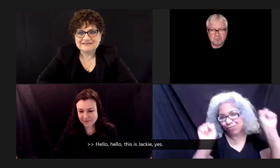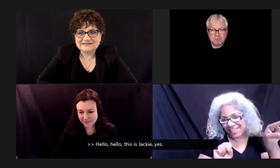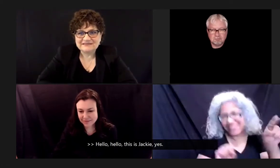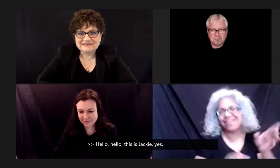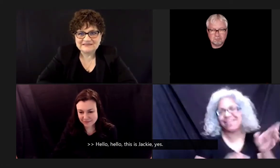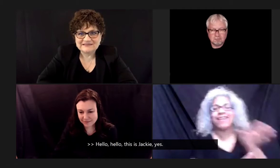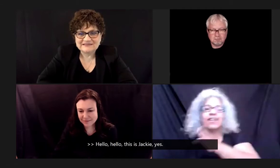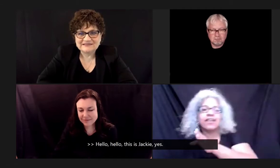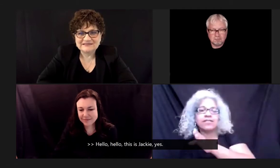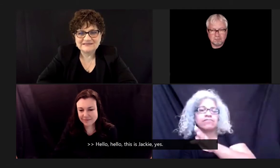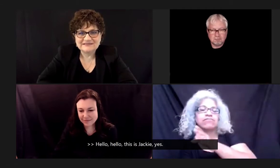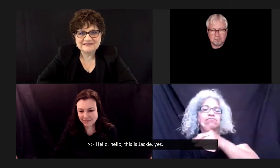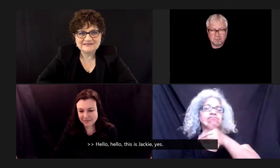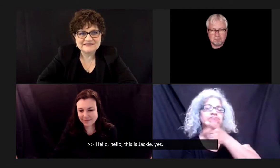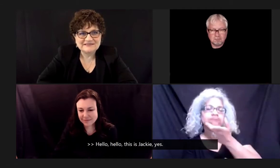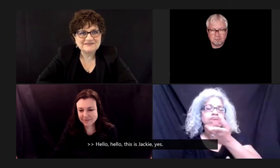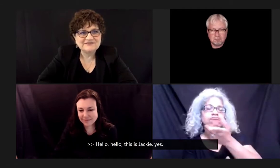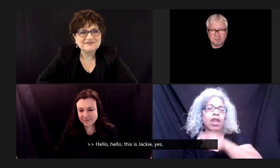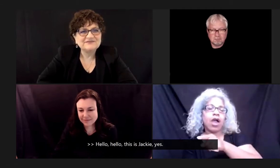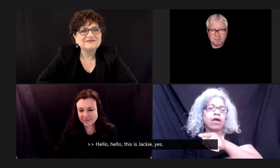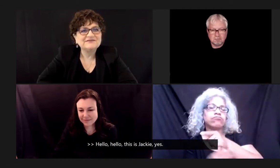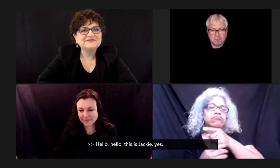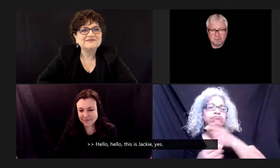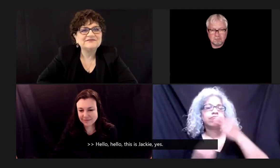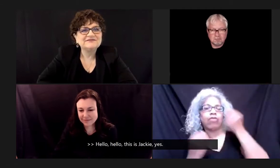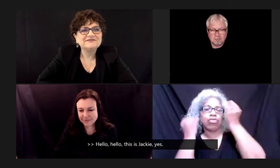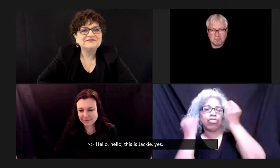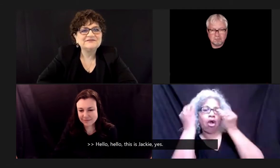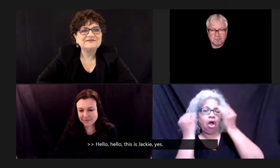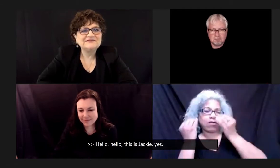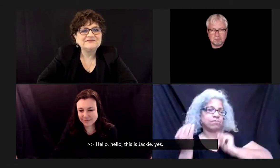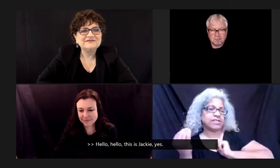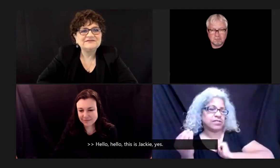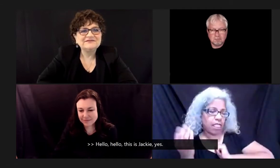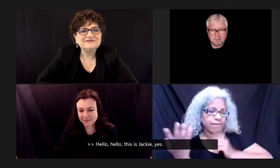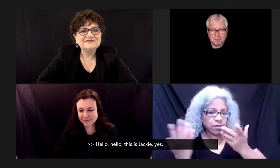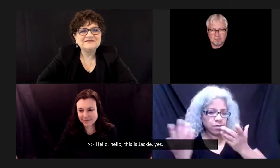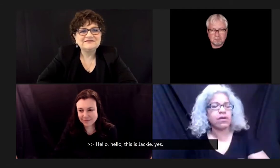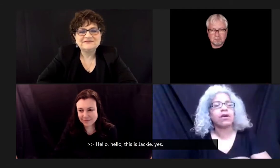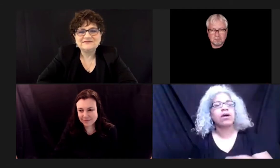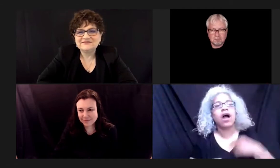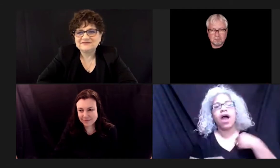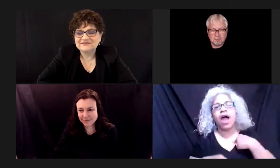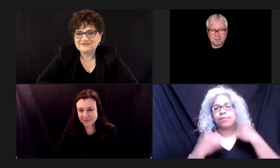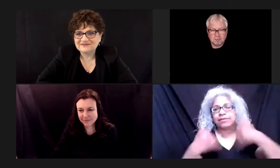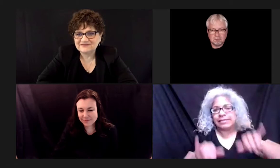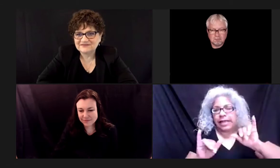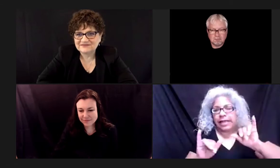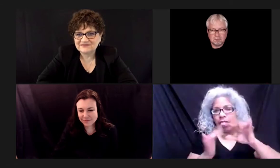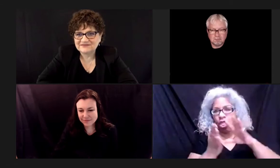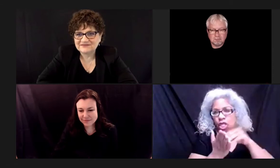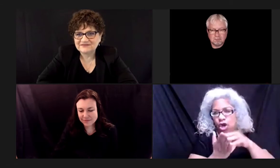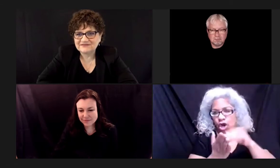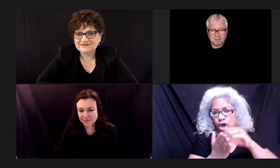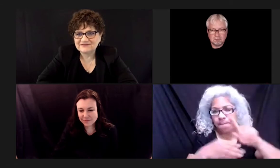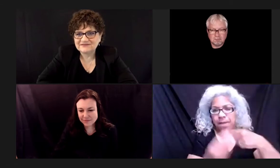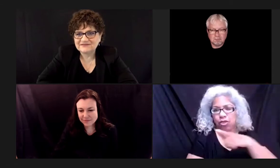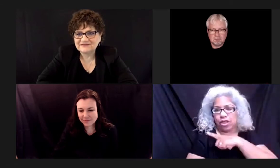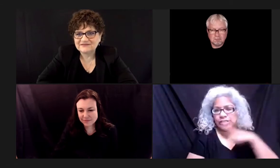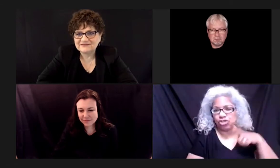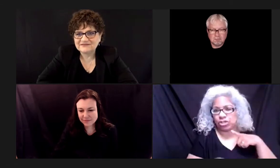MD. I'm the MADC president, but also some thoughts that I have